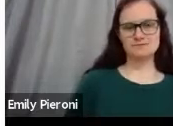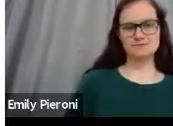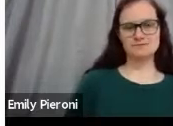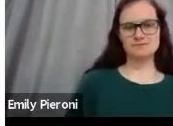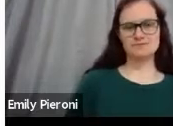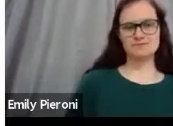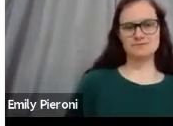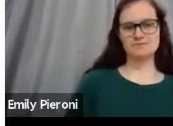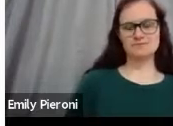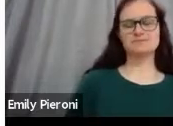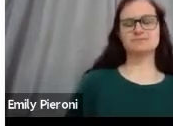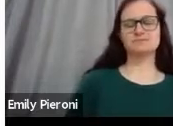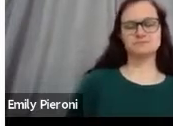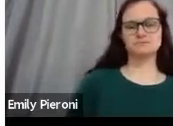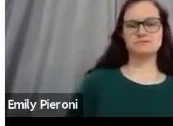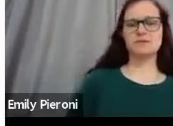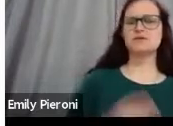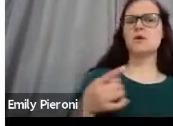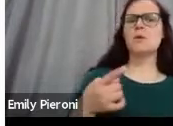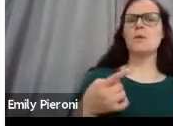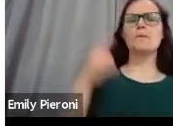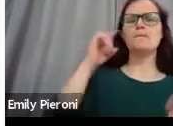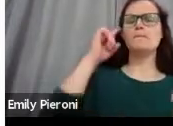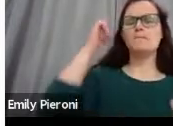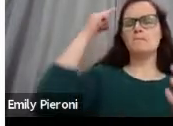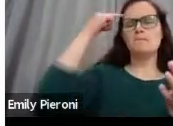they have a really strong purpose.